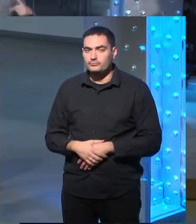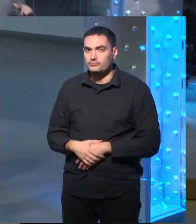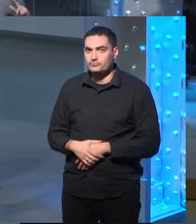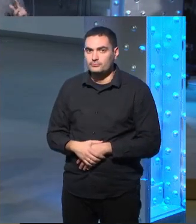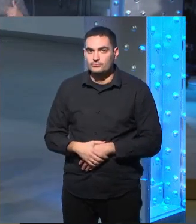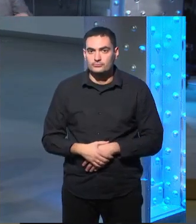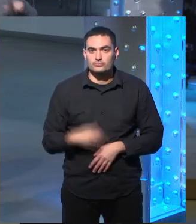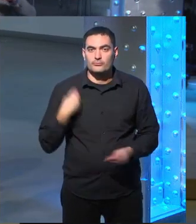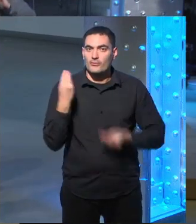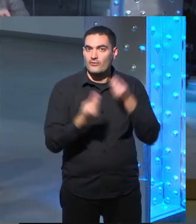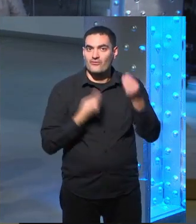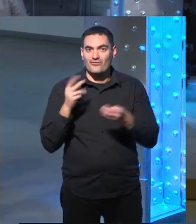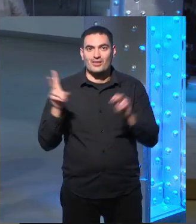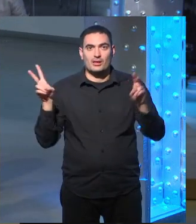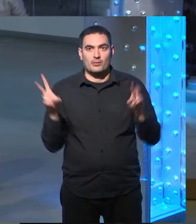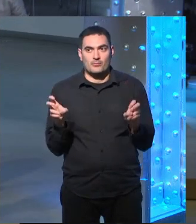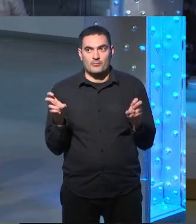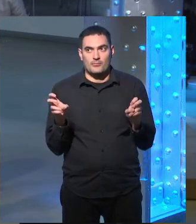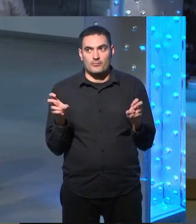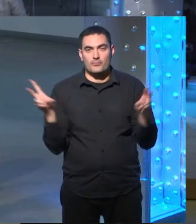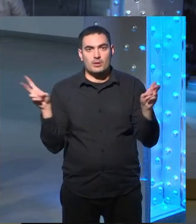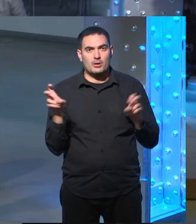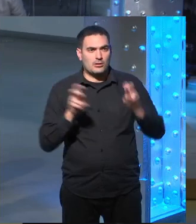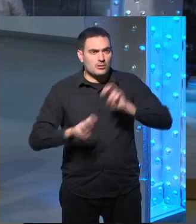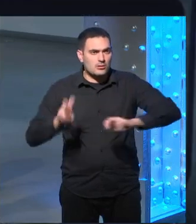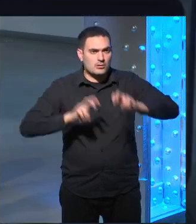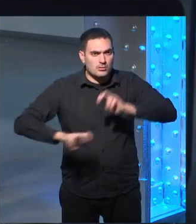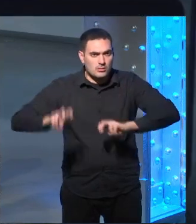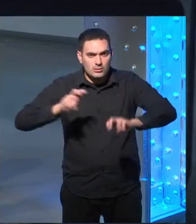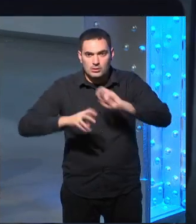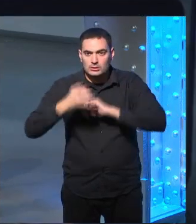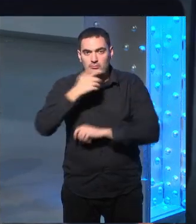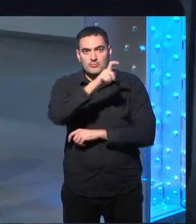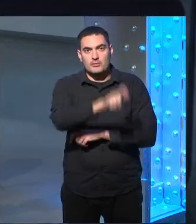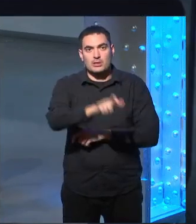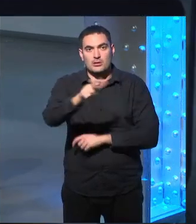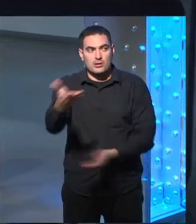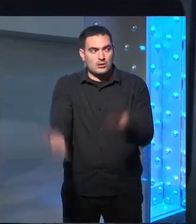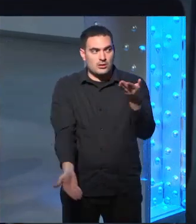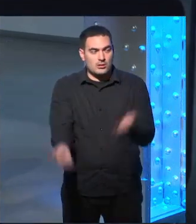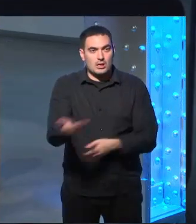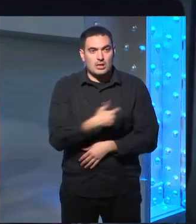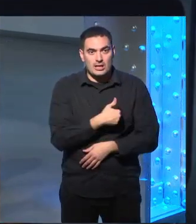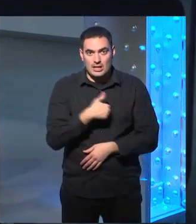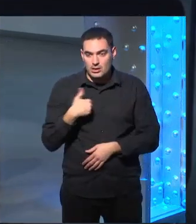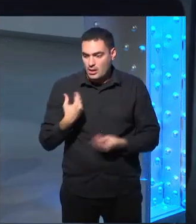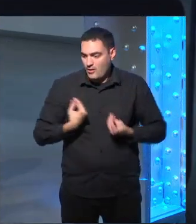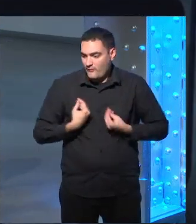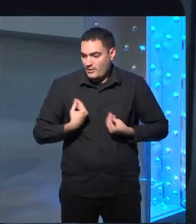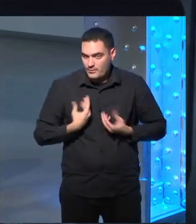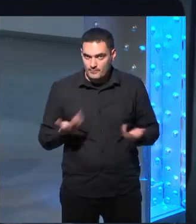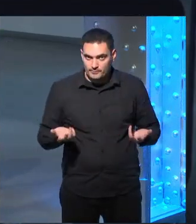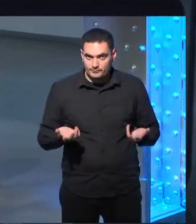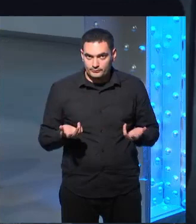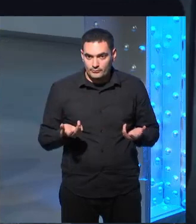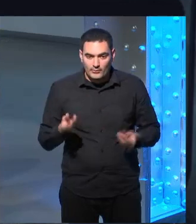have several in my foundation. I think that what we're looking for when we assess people in life